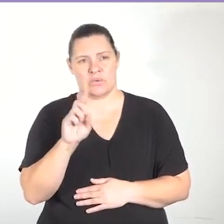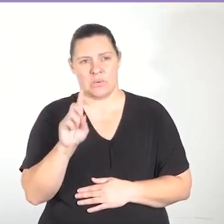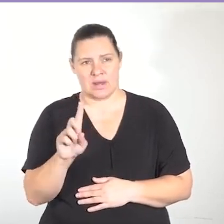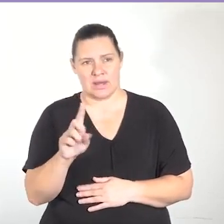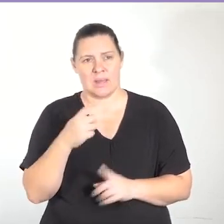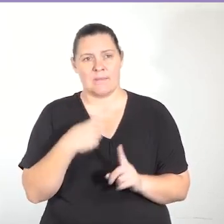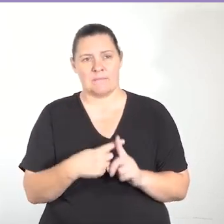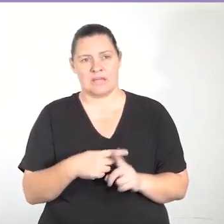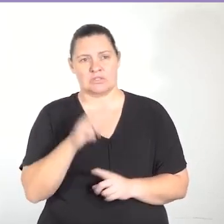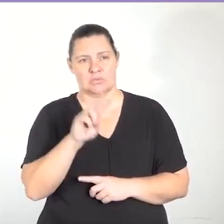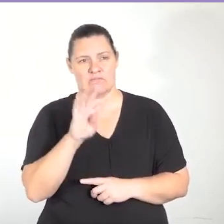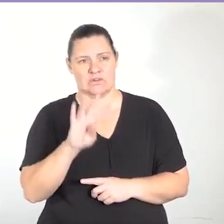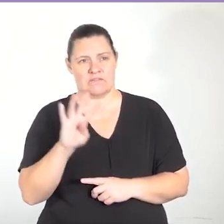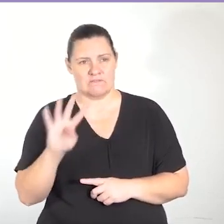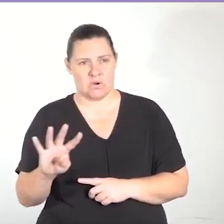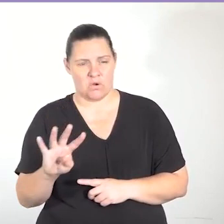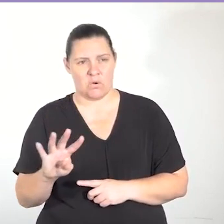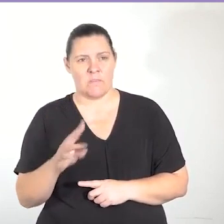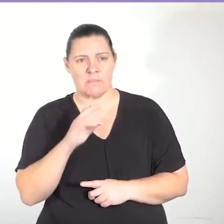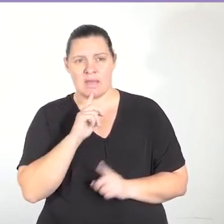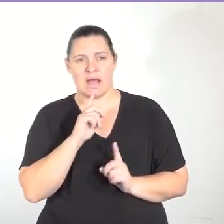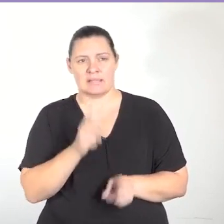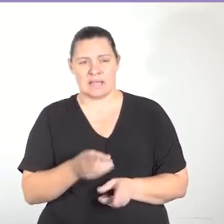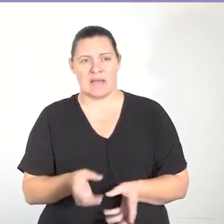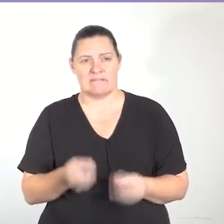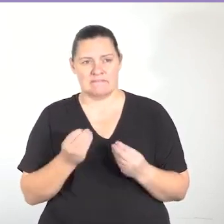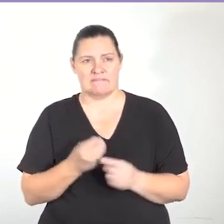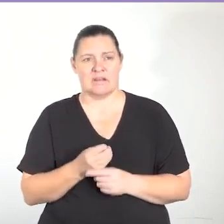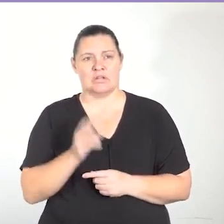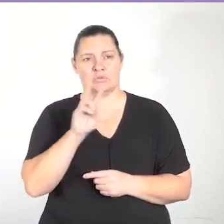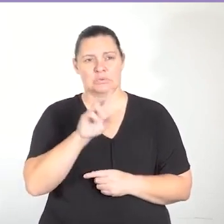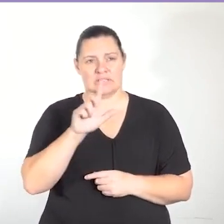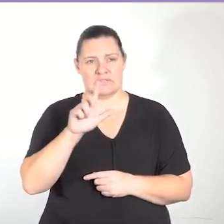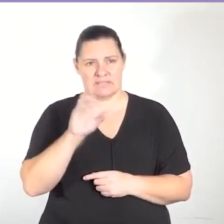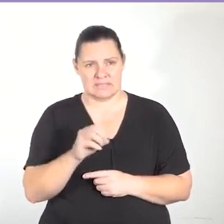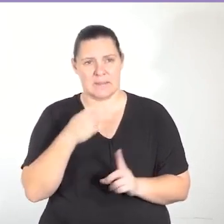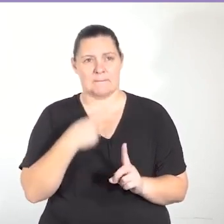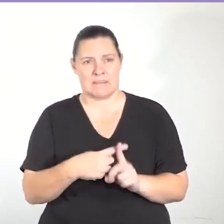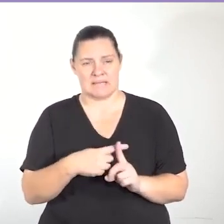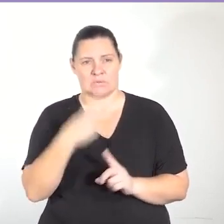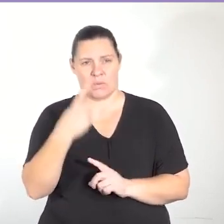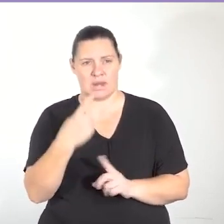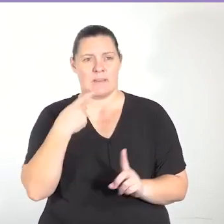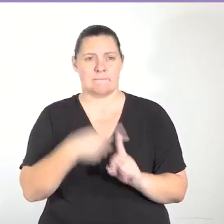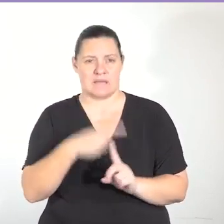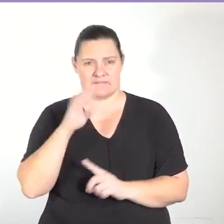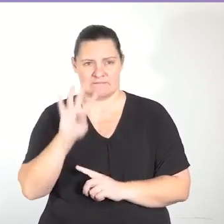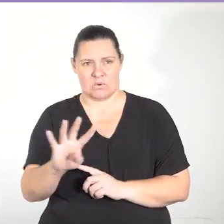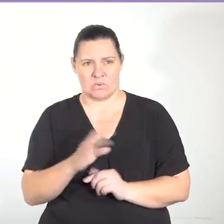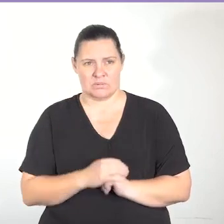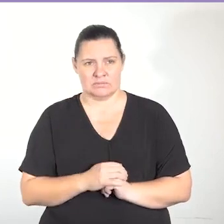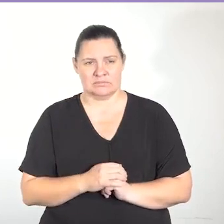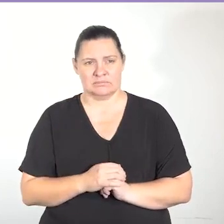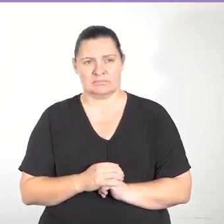231 plus 244, I am going to have the 270 plus the 1 plus